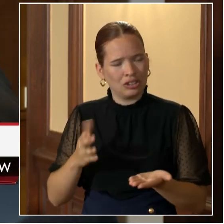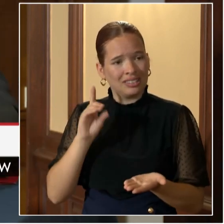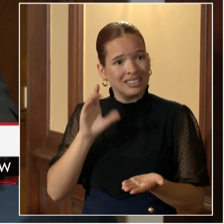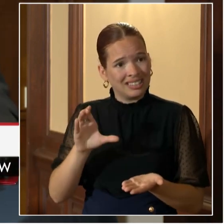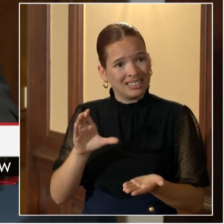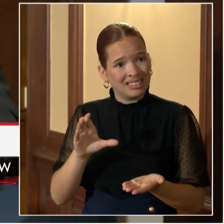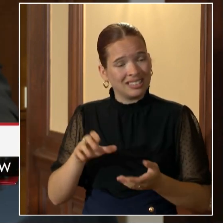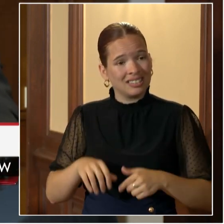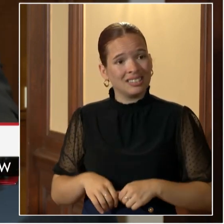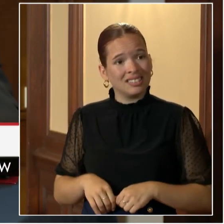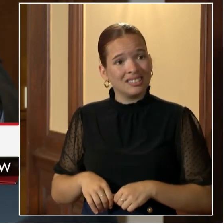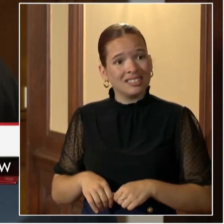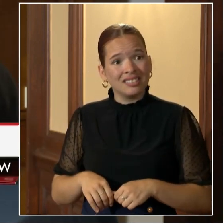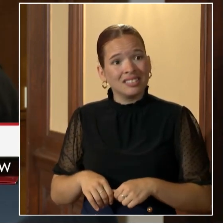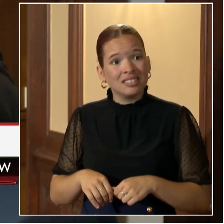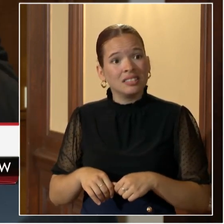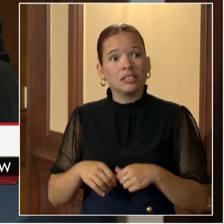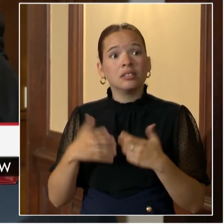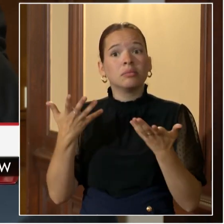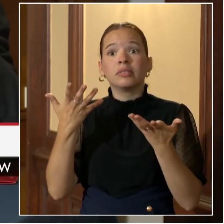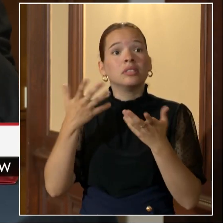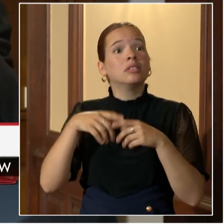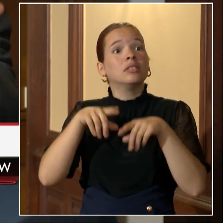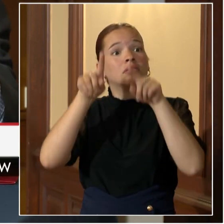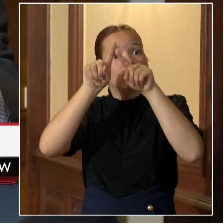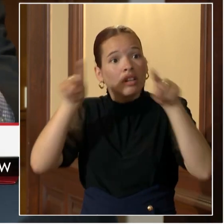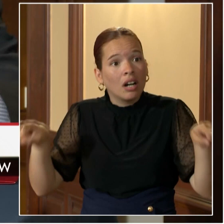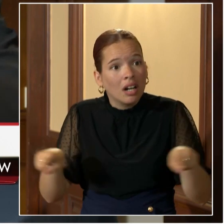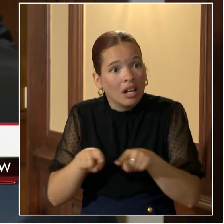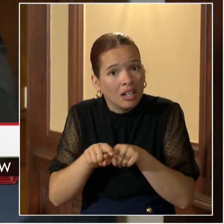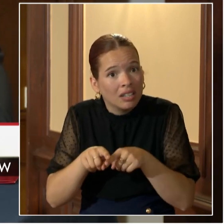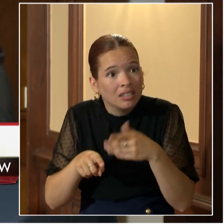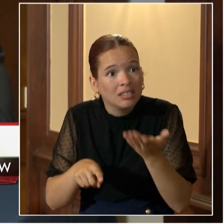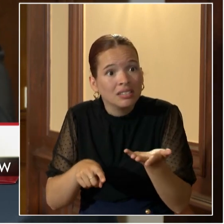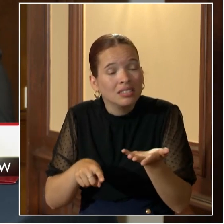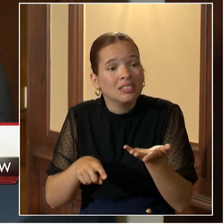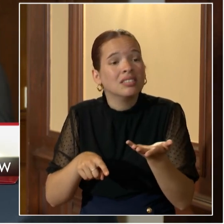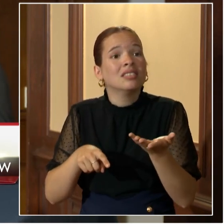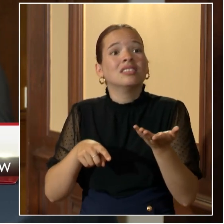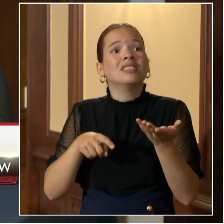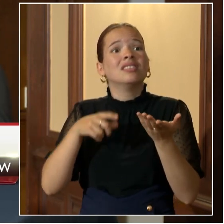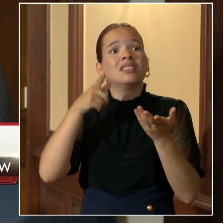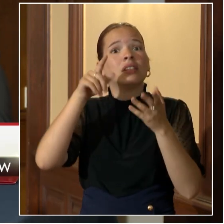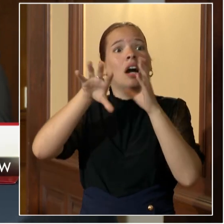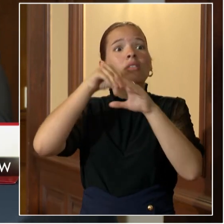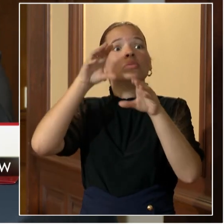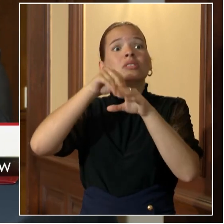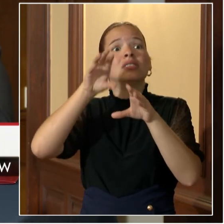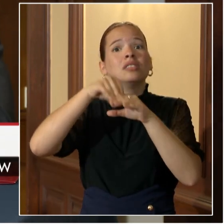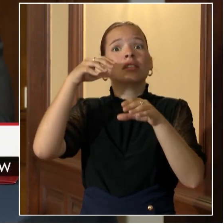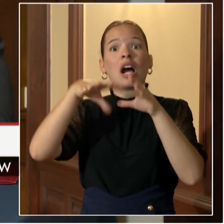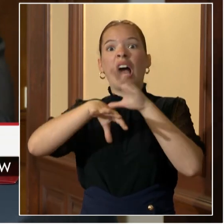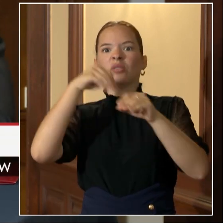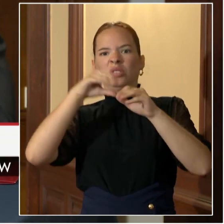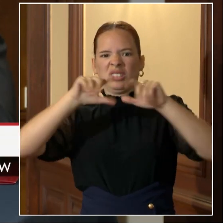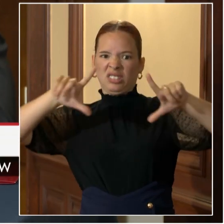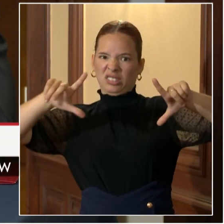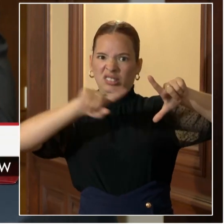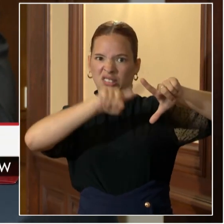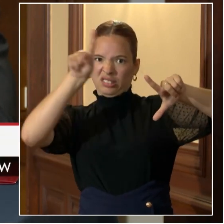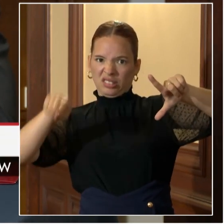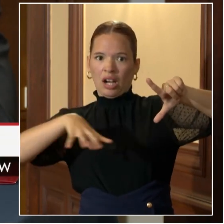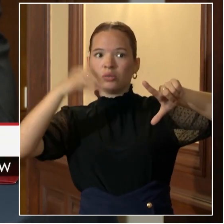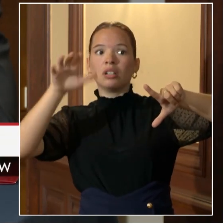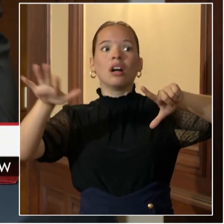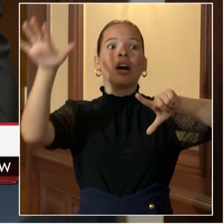students come down, or when it's Peter Bugg Day, people from outside the district come back and see that we care about these things. But none of that happens when we don't